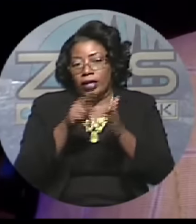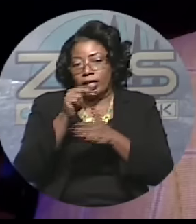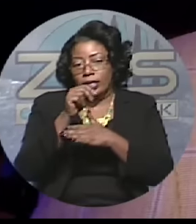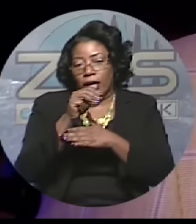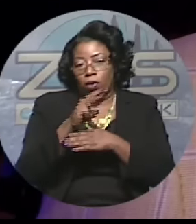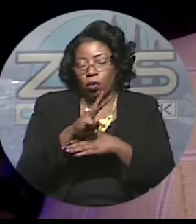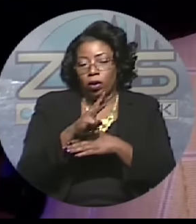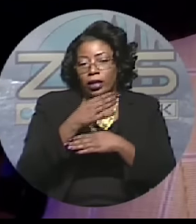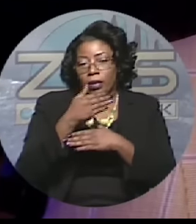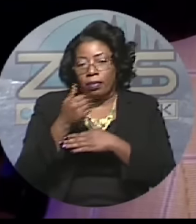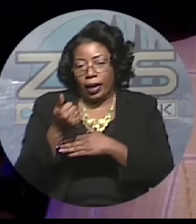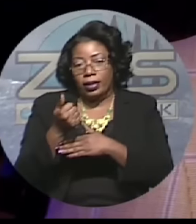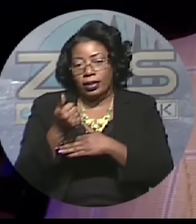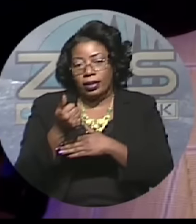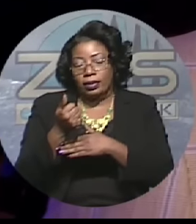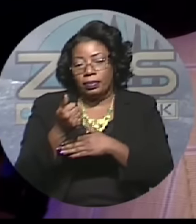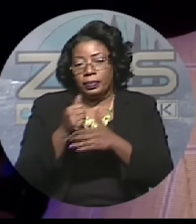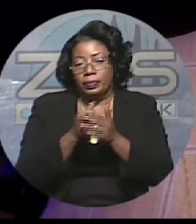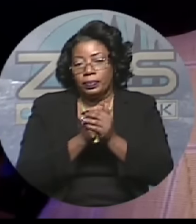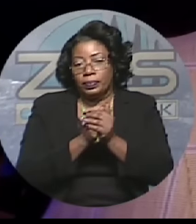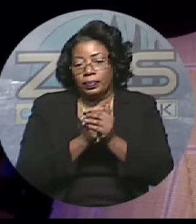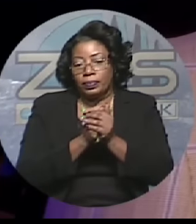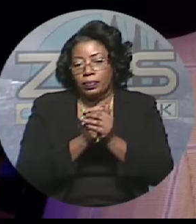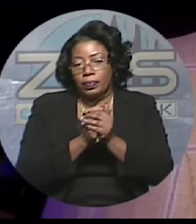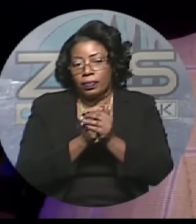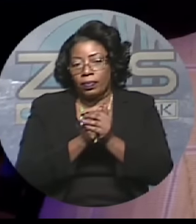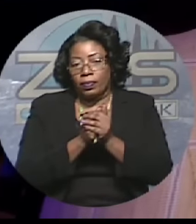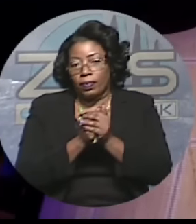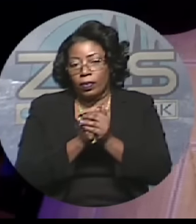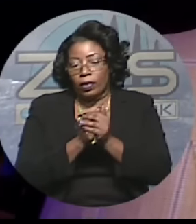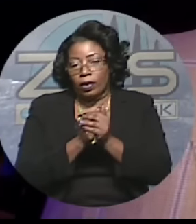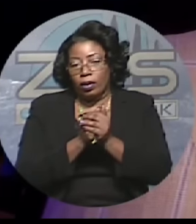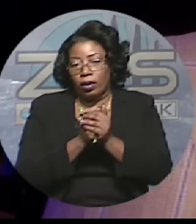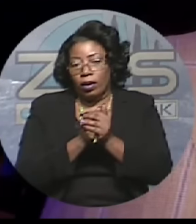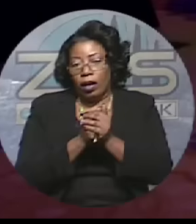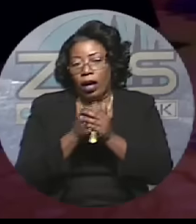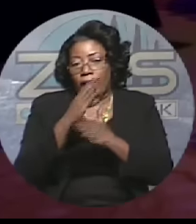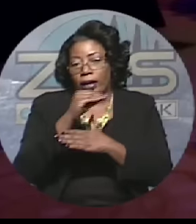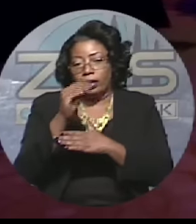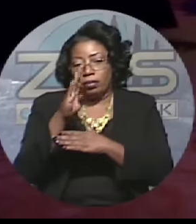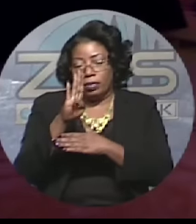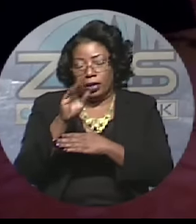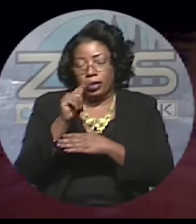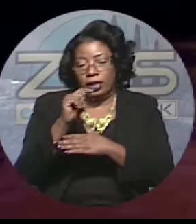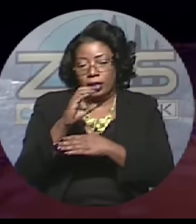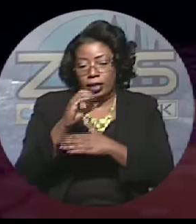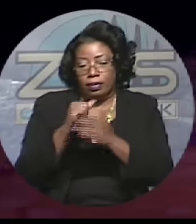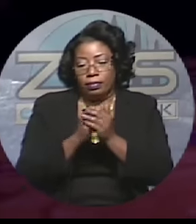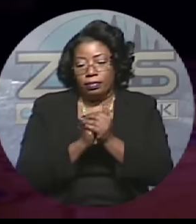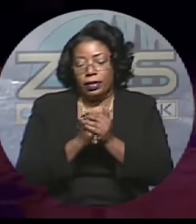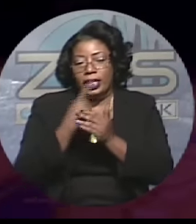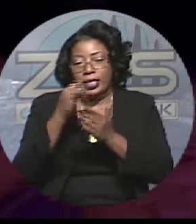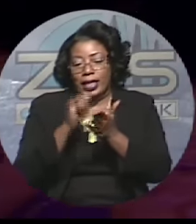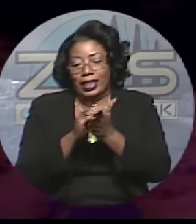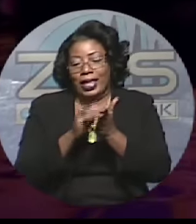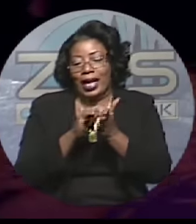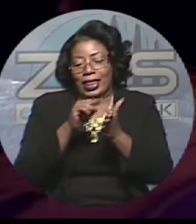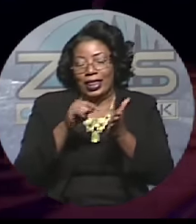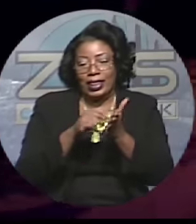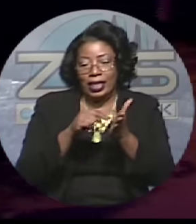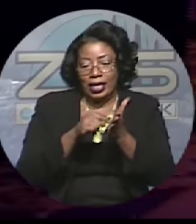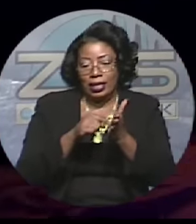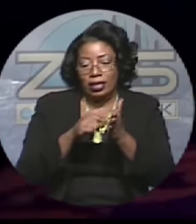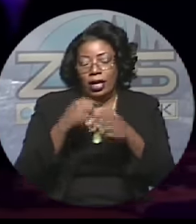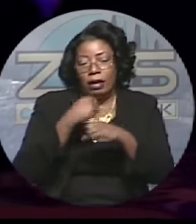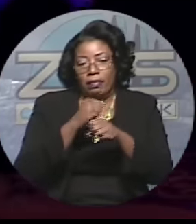the region, and it's owned and operated now by cable and wireless, and therefore BTC. Mayer notes this expanded reach makes